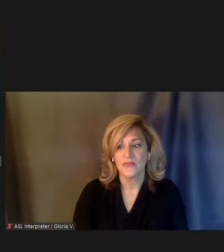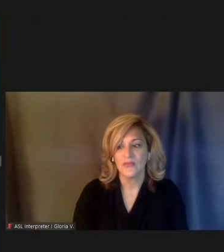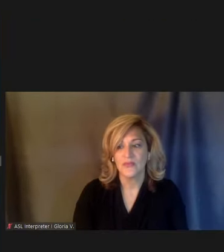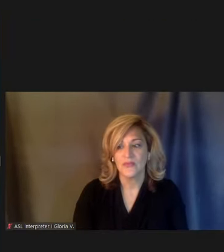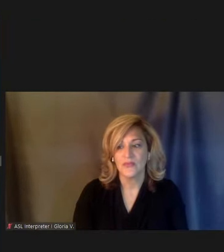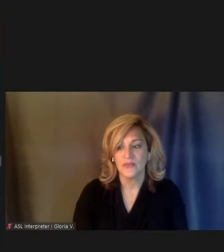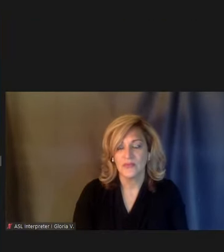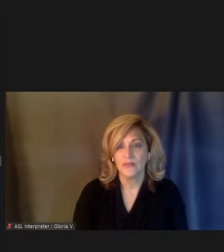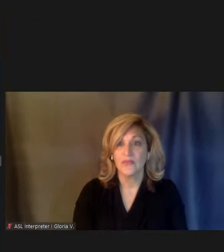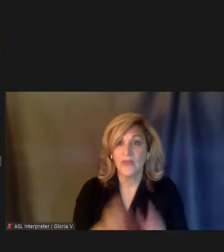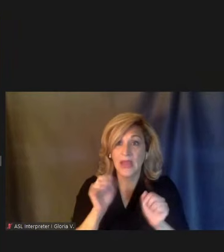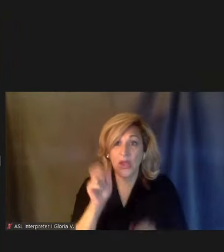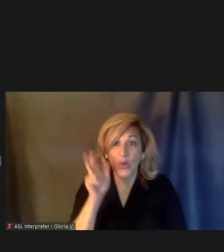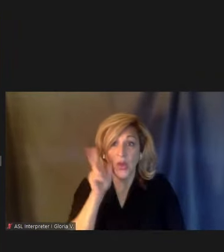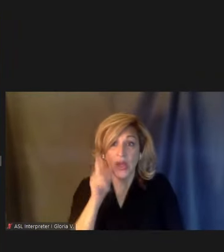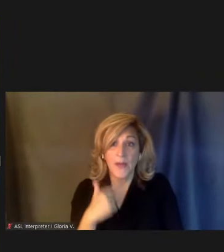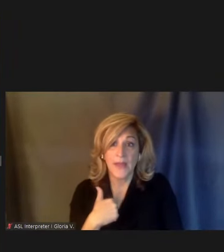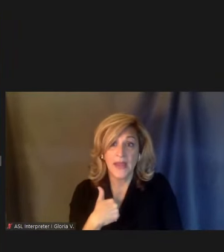Can you hear me?